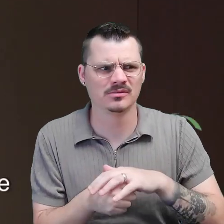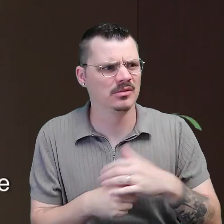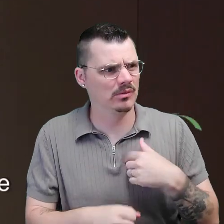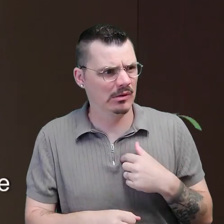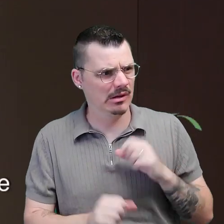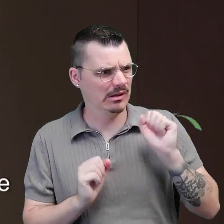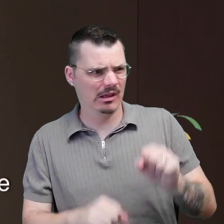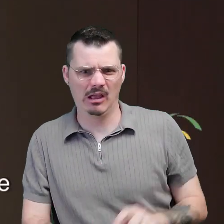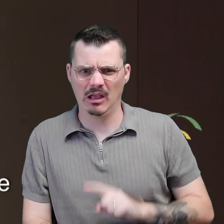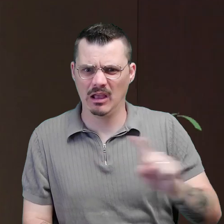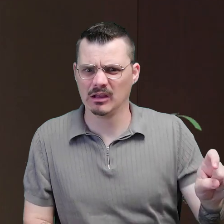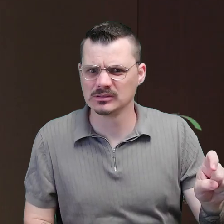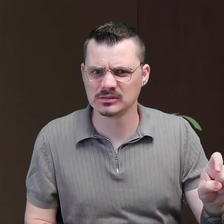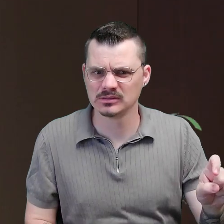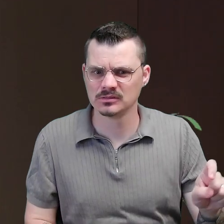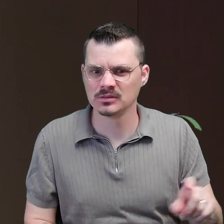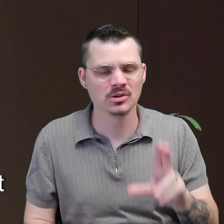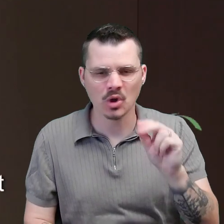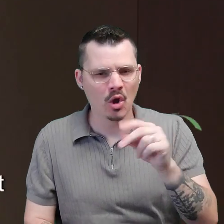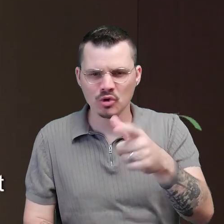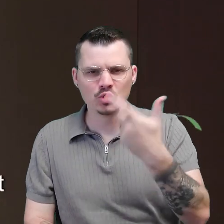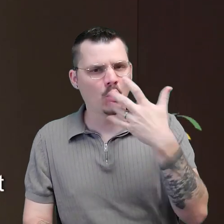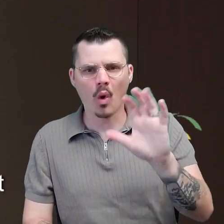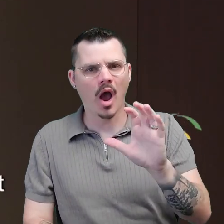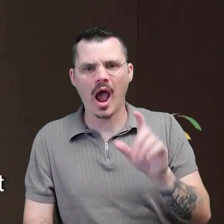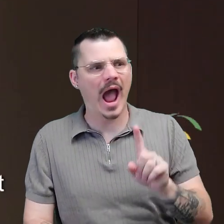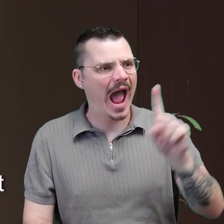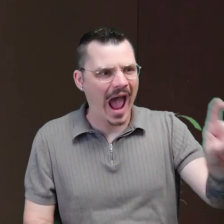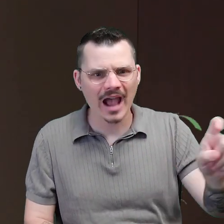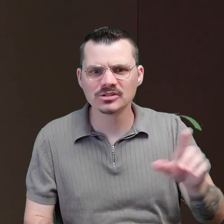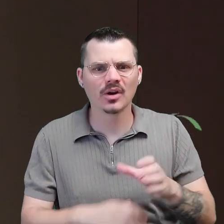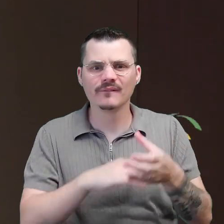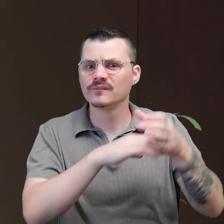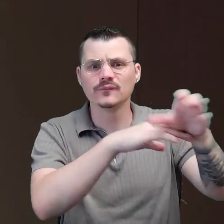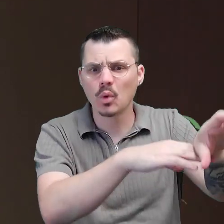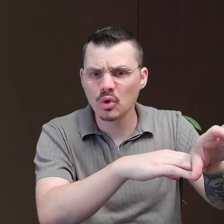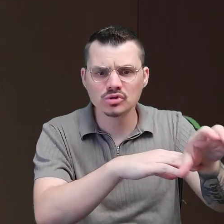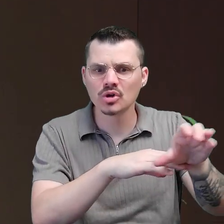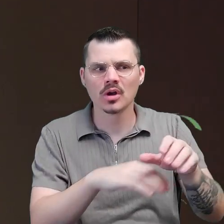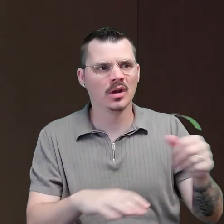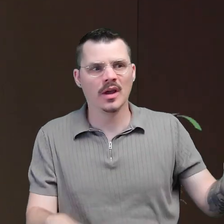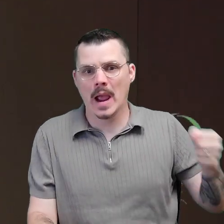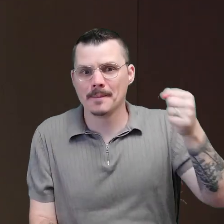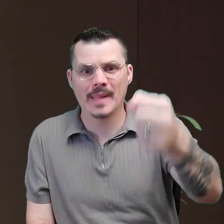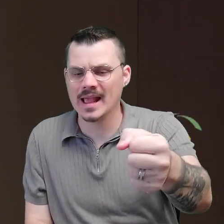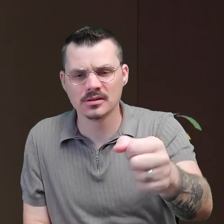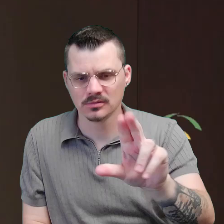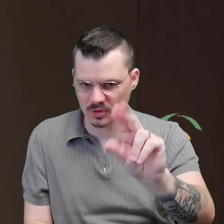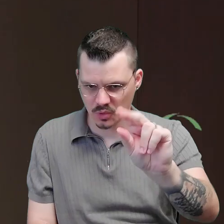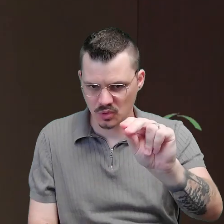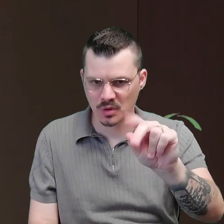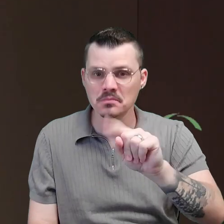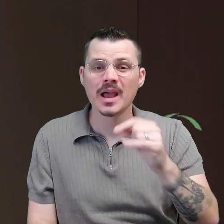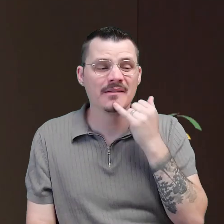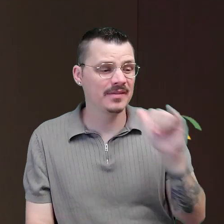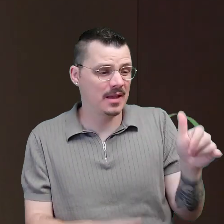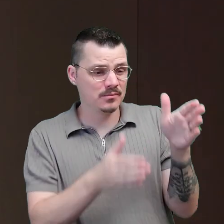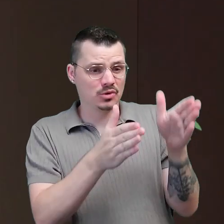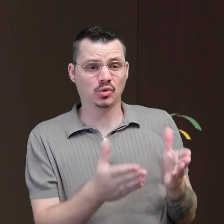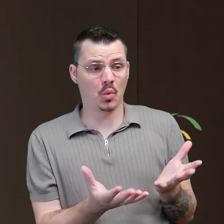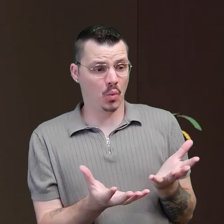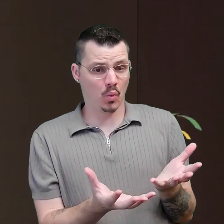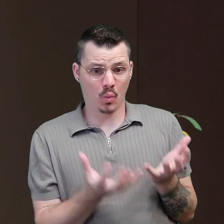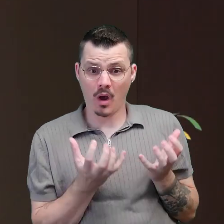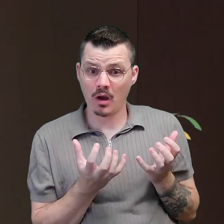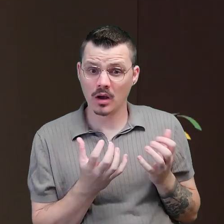really ask that of people? And the answer is, no, you don't want to ask, you don't want to force, you don't want to place somebody. But if that